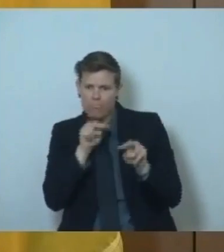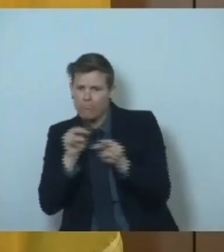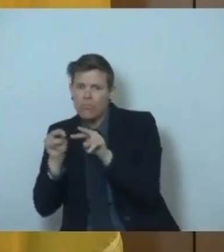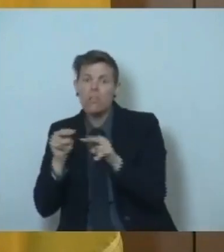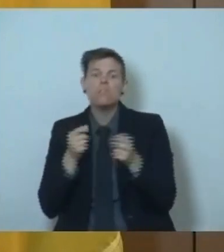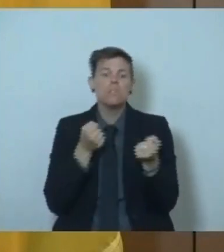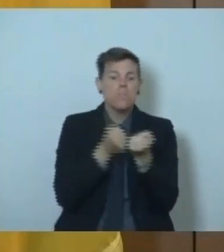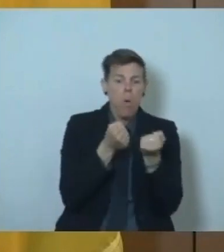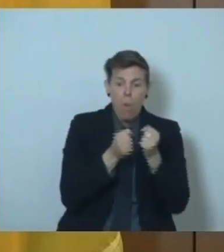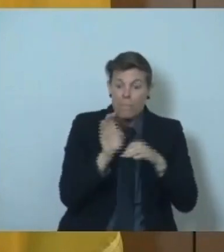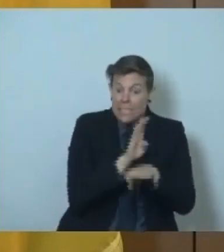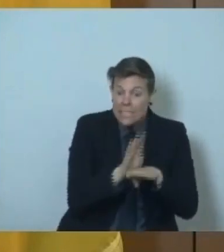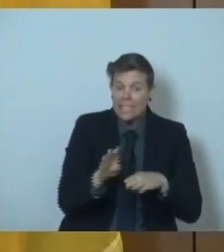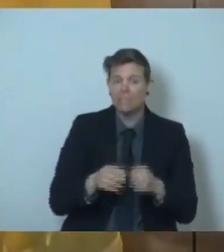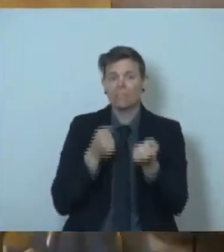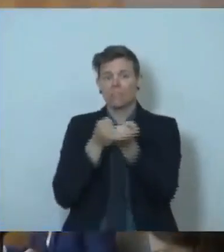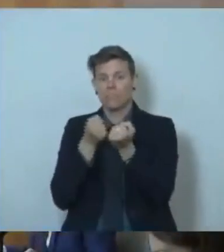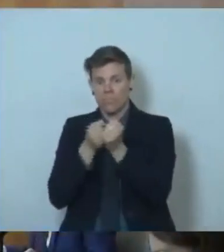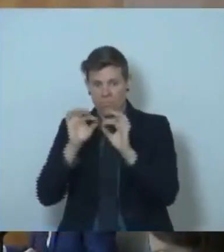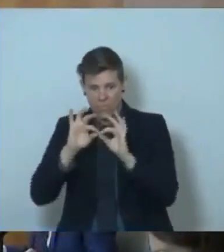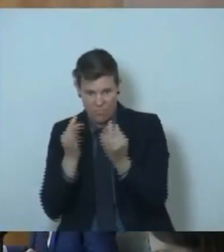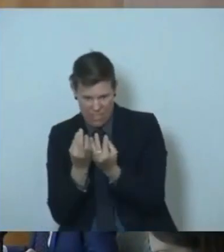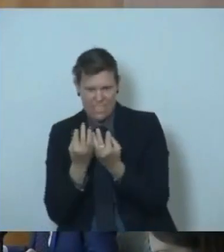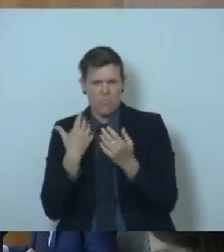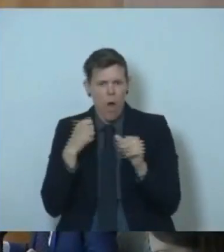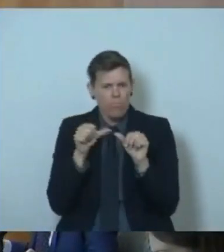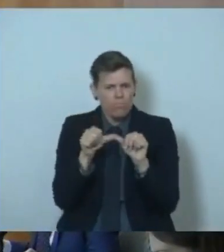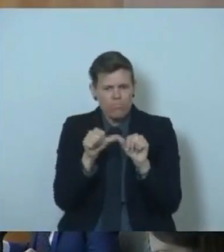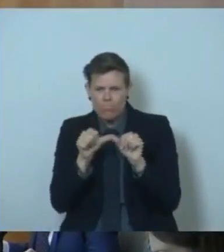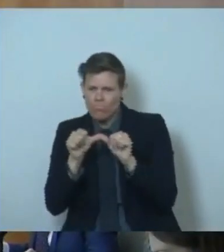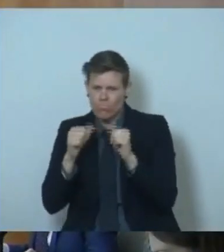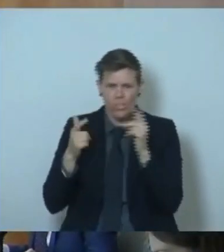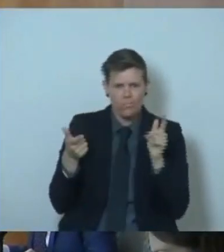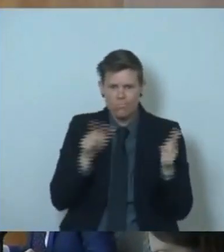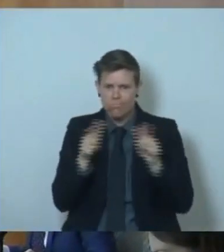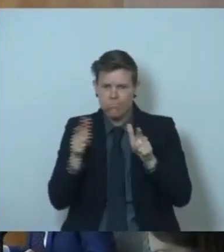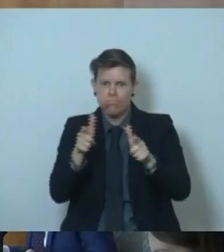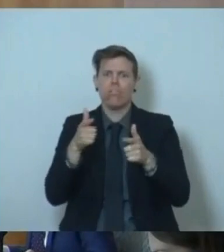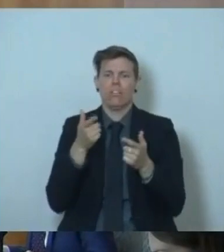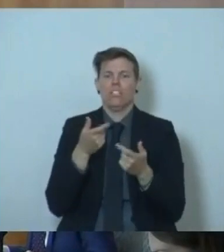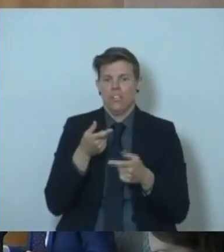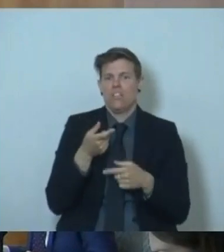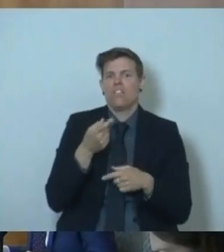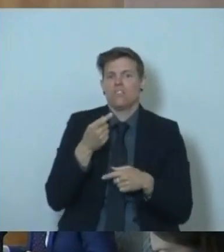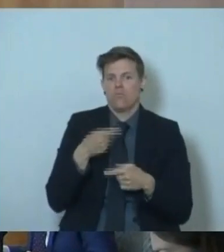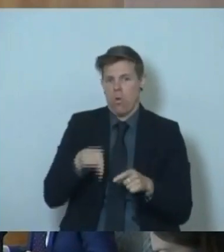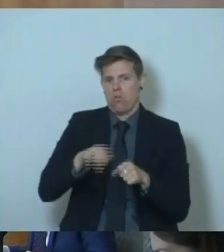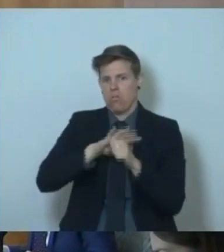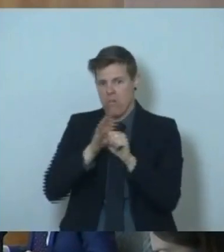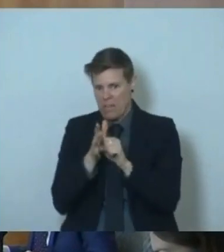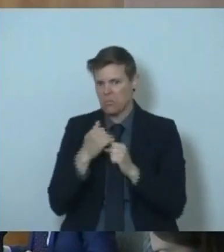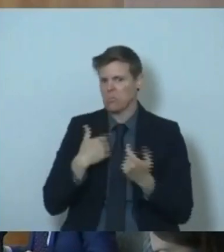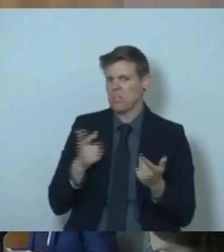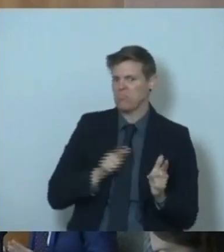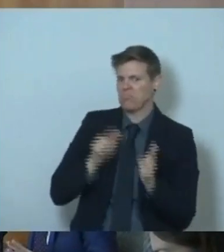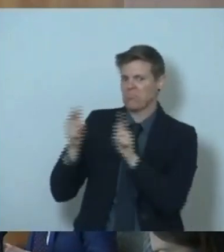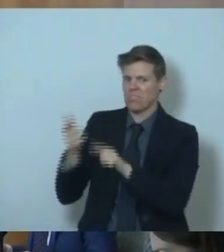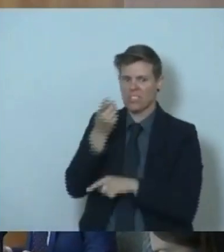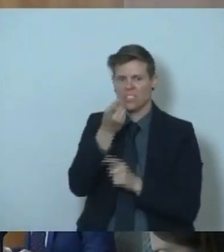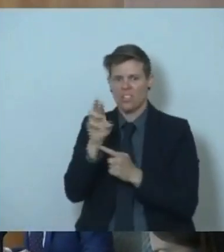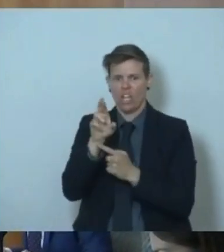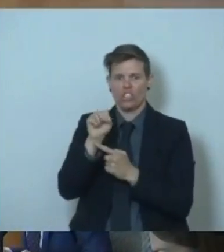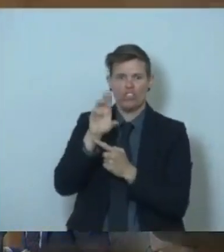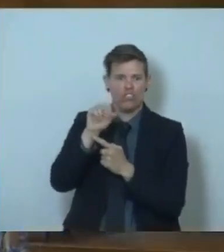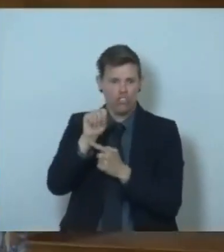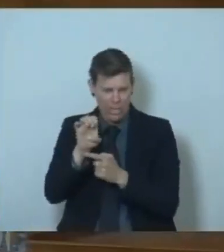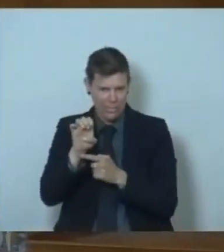world. So, Dr. Scrace, I give it to you. Thank you very much, Governor. We're going to give you an update today of case progress. I'm going to follow up on